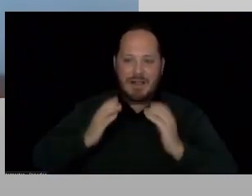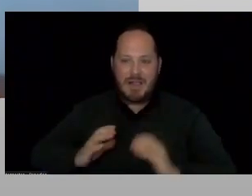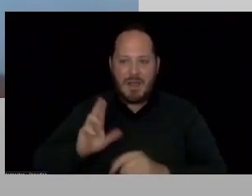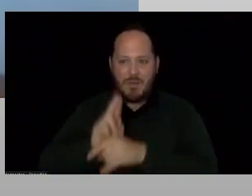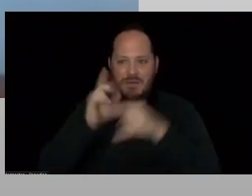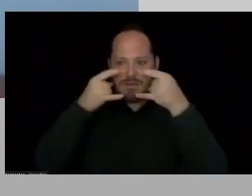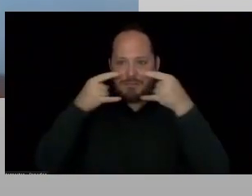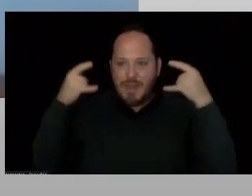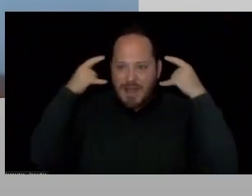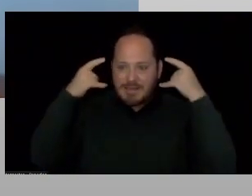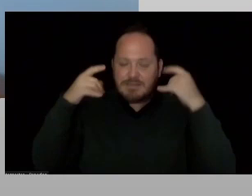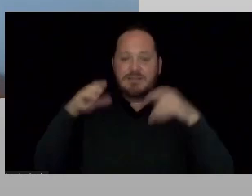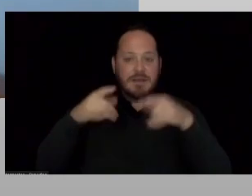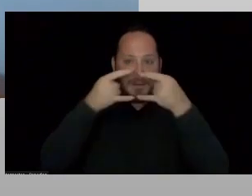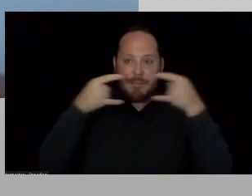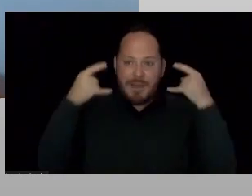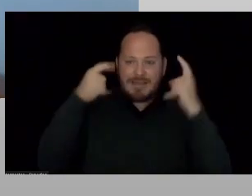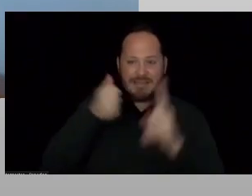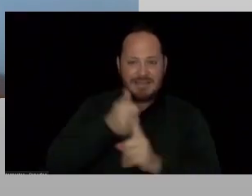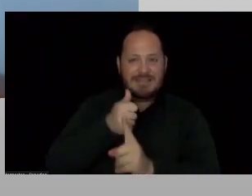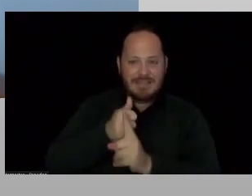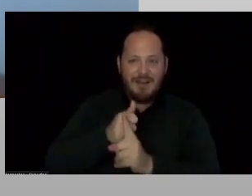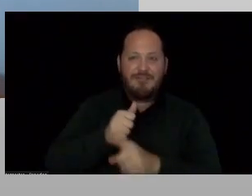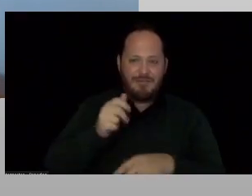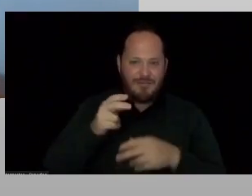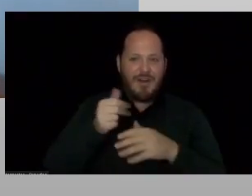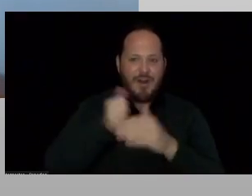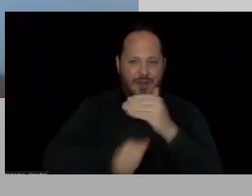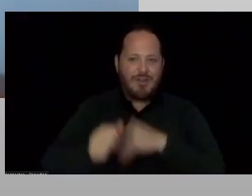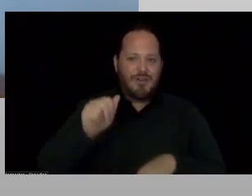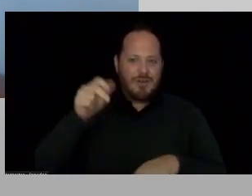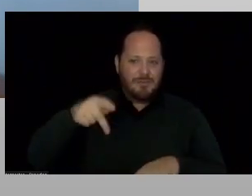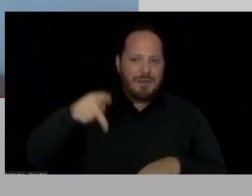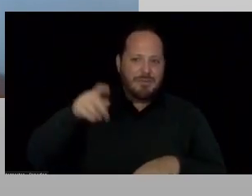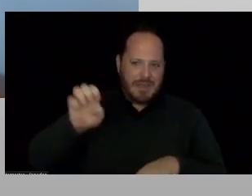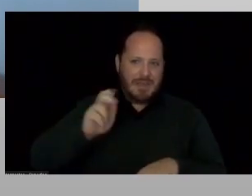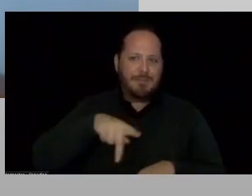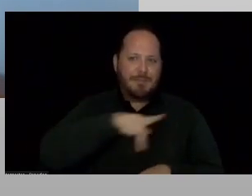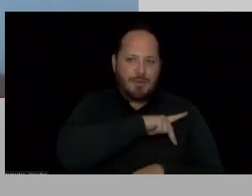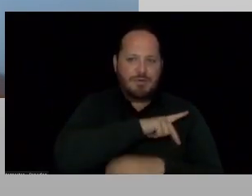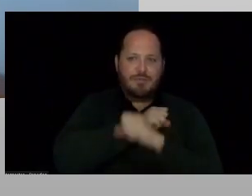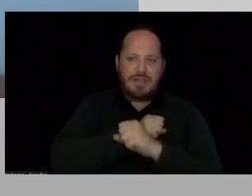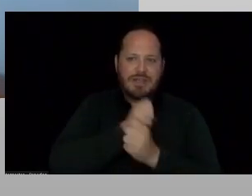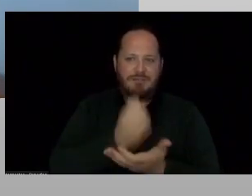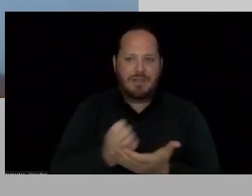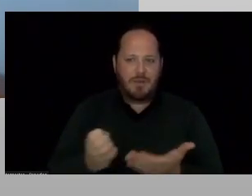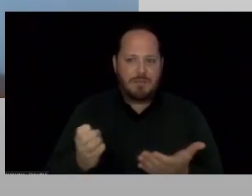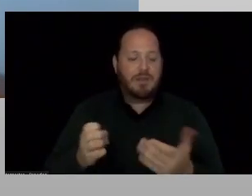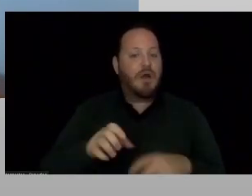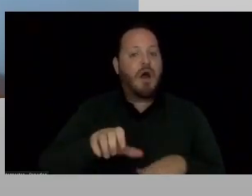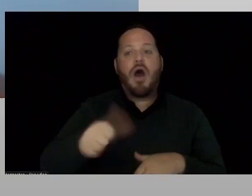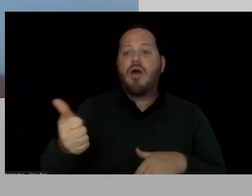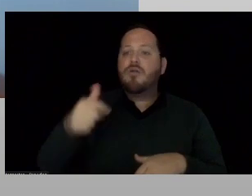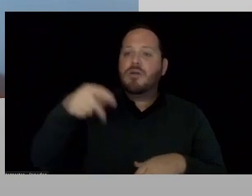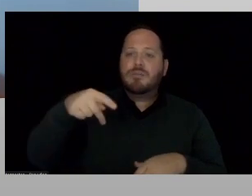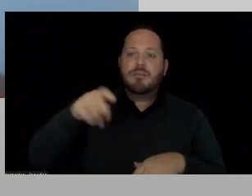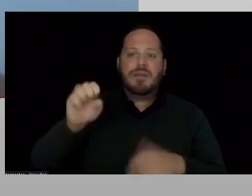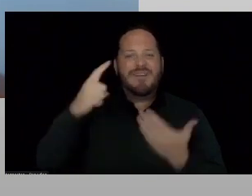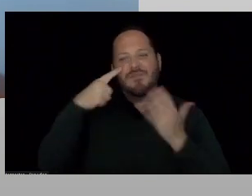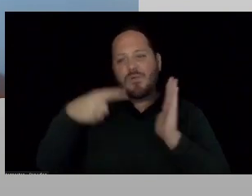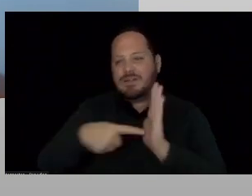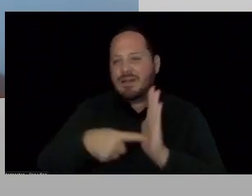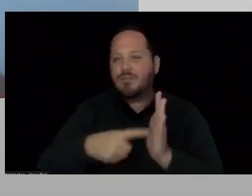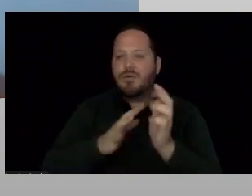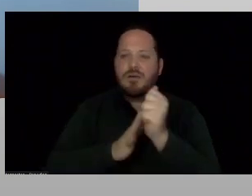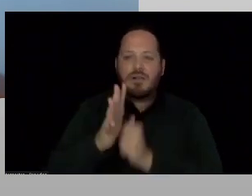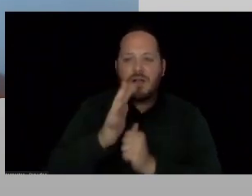of personal protective equipment, commonly called PPE. Other types of PPE include gloves, gowns, and